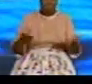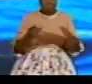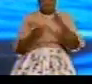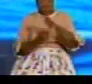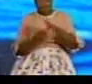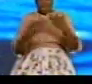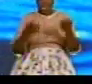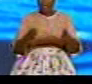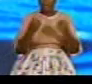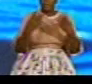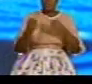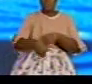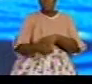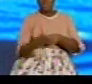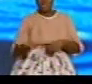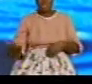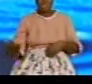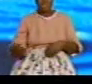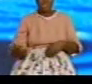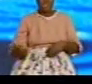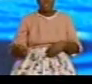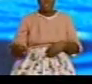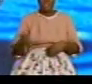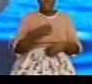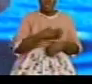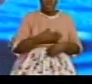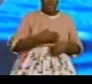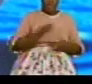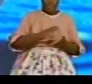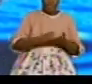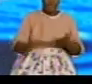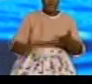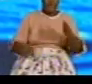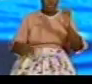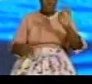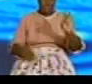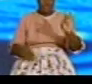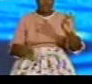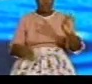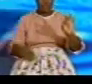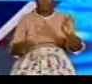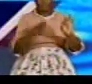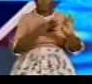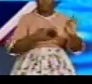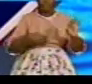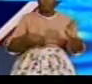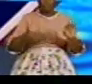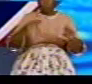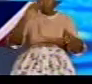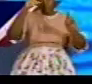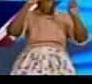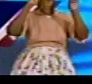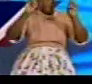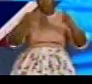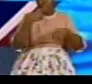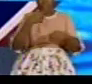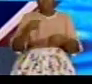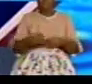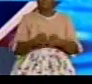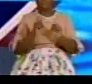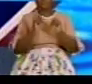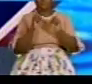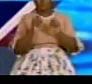like things. Ye do. Verse 9. And he said unto them, full well